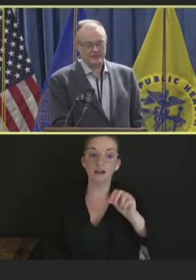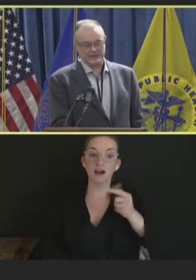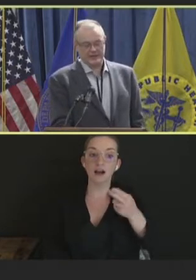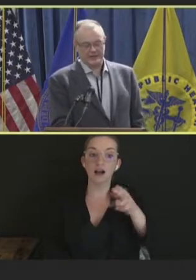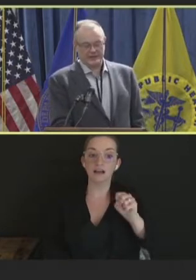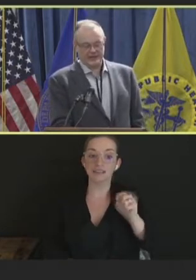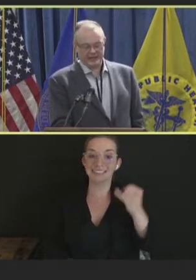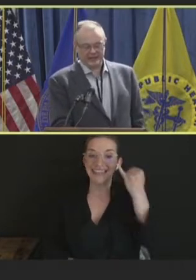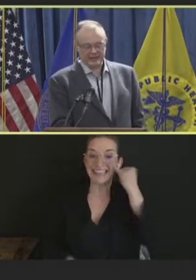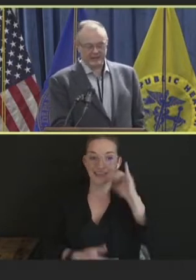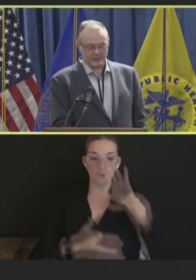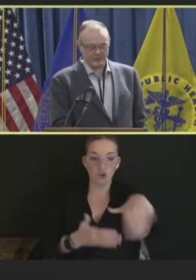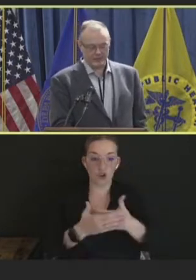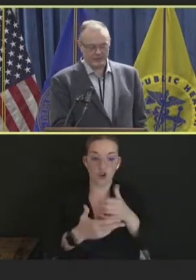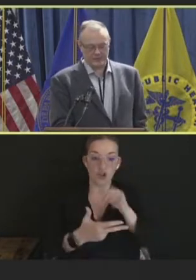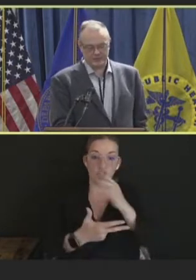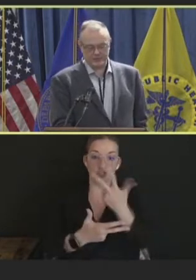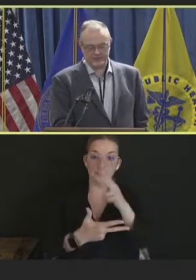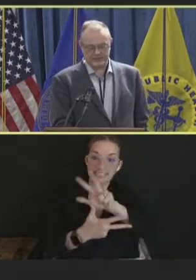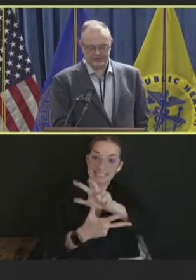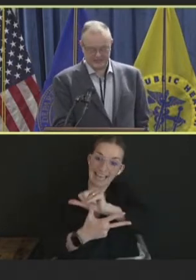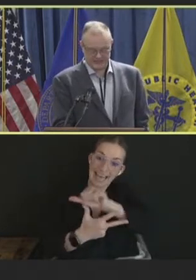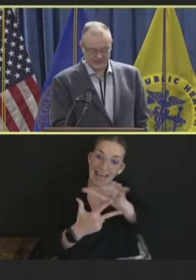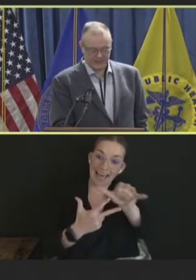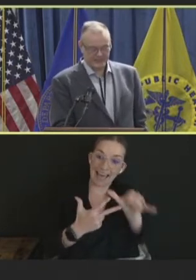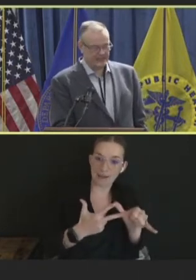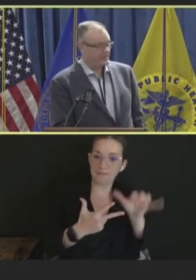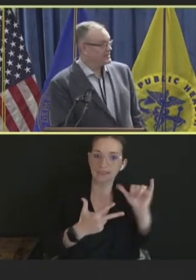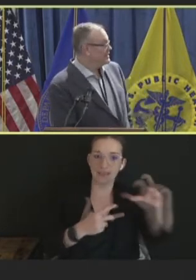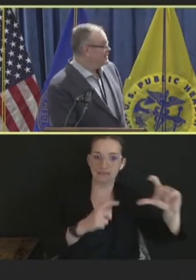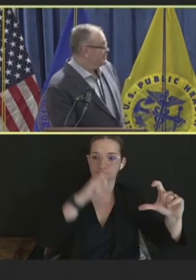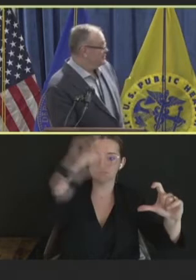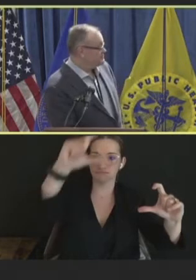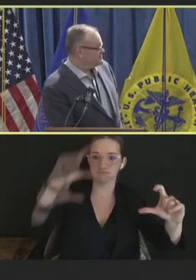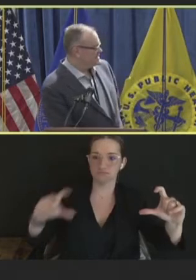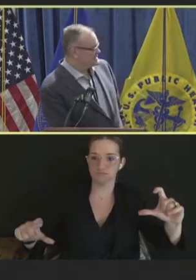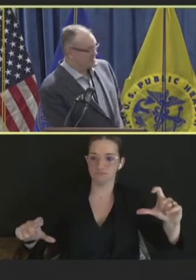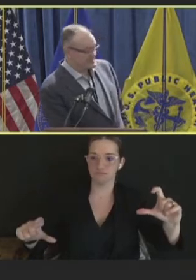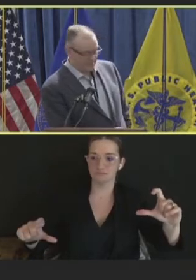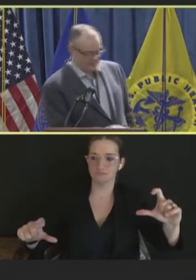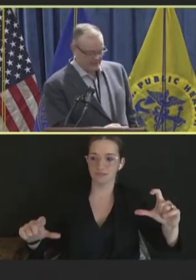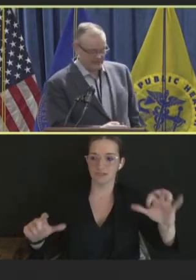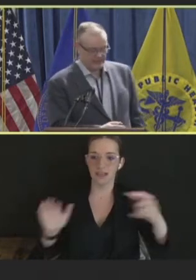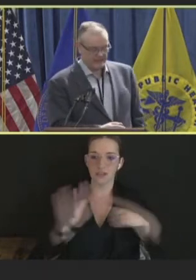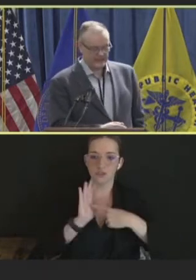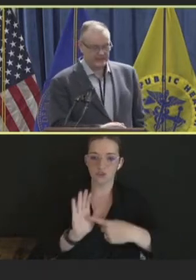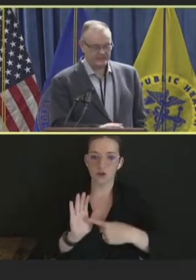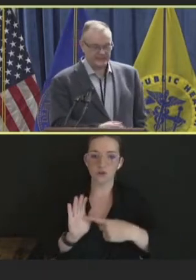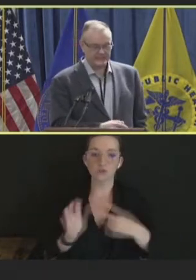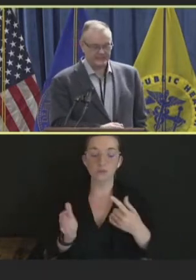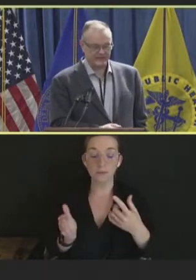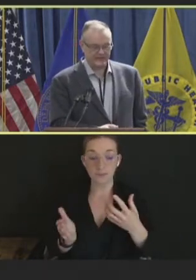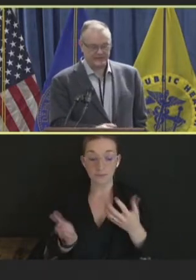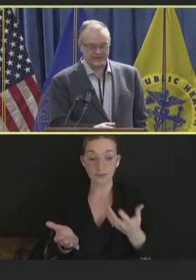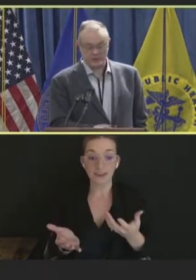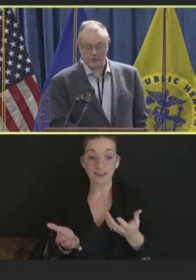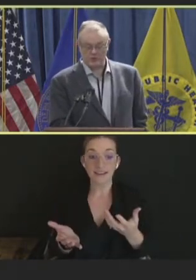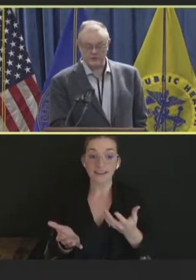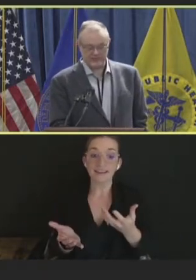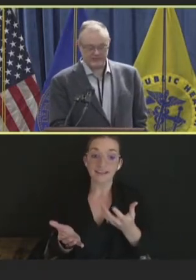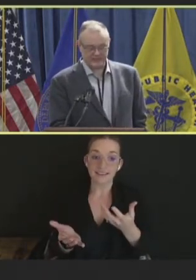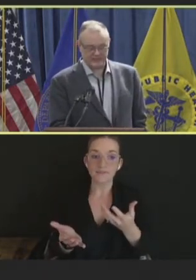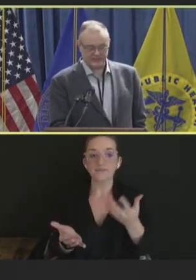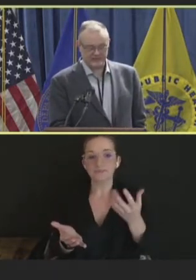will. And again, I think what you see is despite the systemic solicited events, the